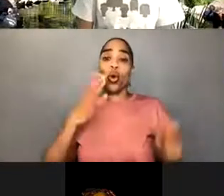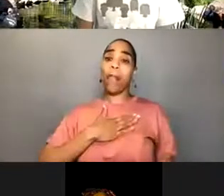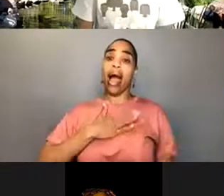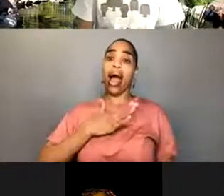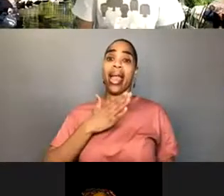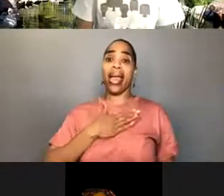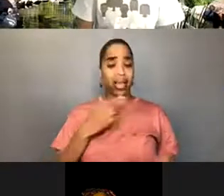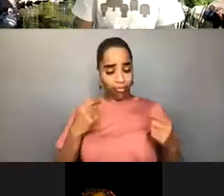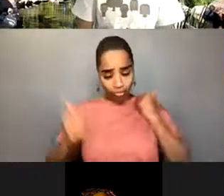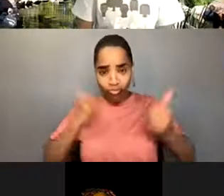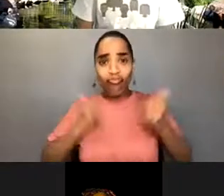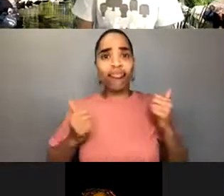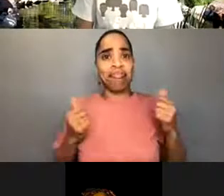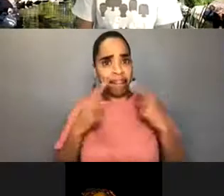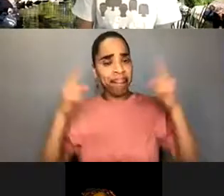I would just say